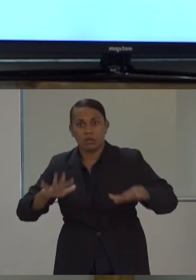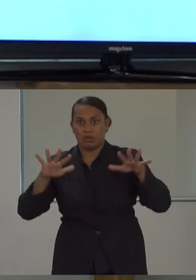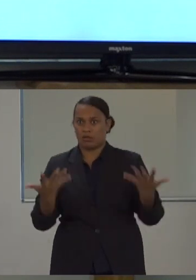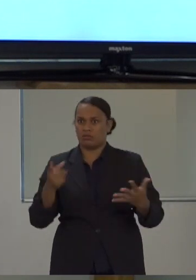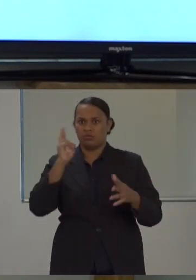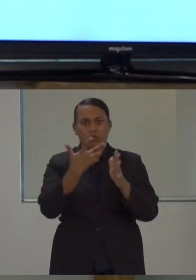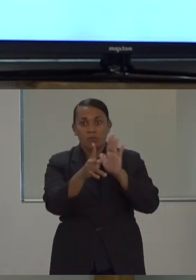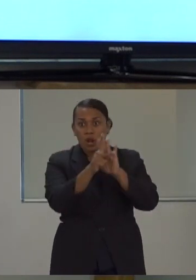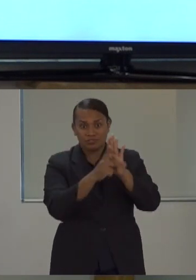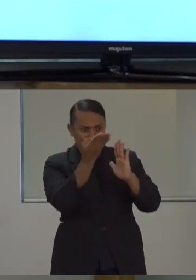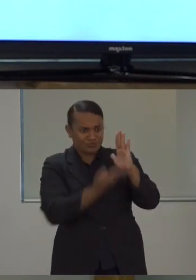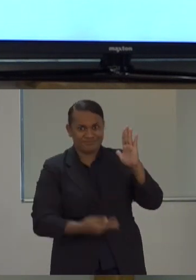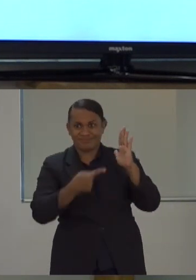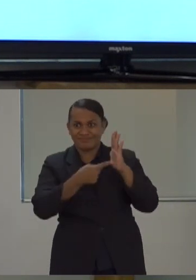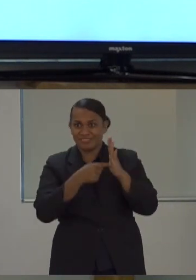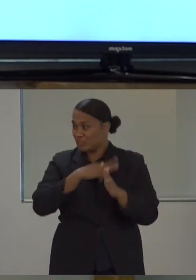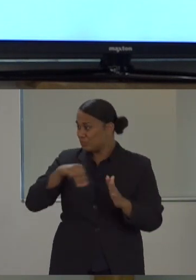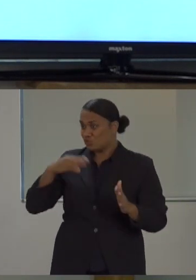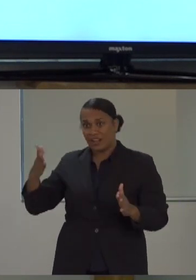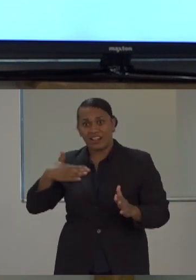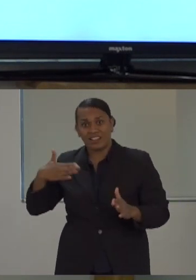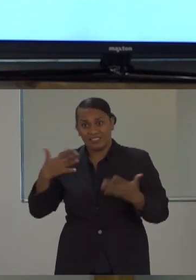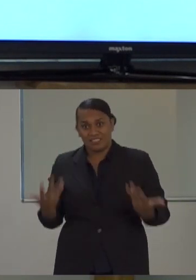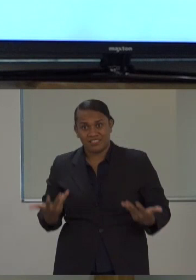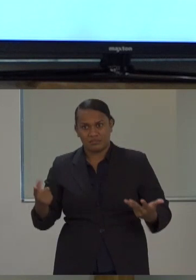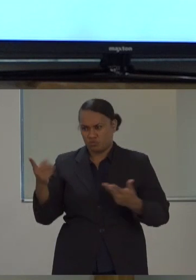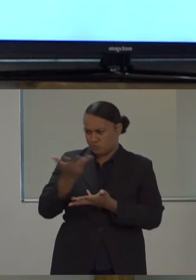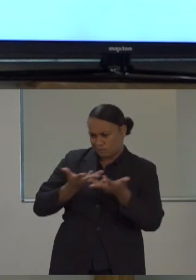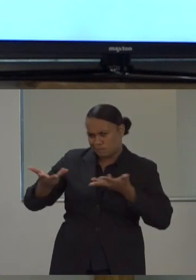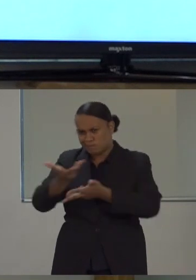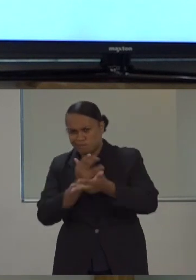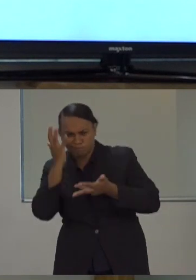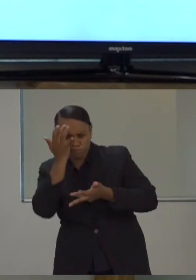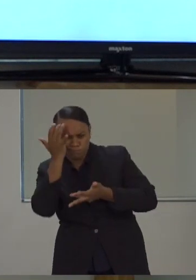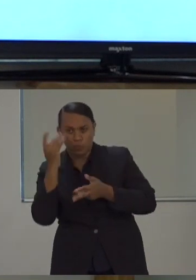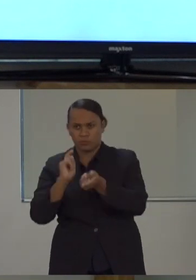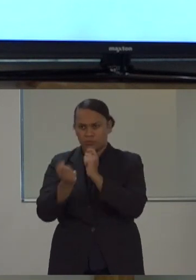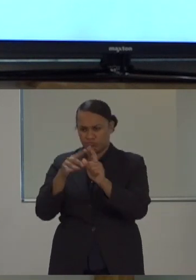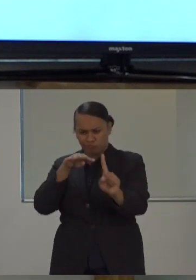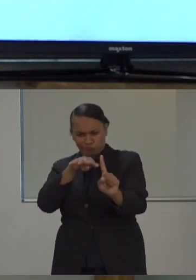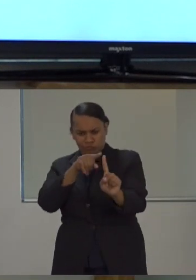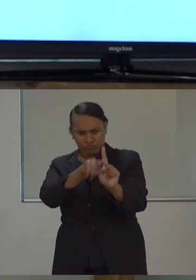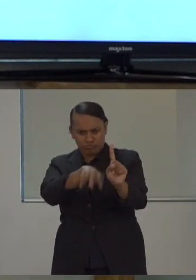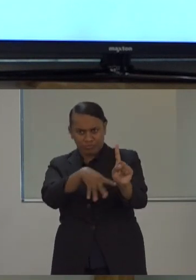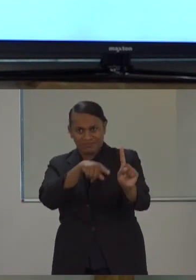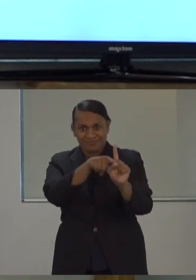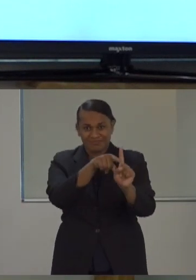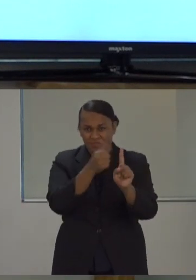enacted by the Ministry of Health and Medical Services, we have been testing all close contacts of confirmed